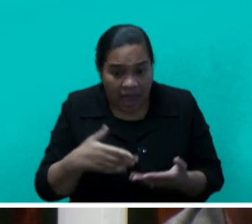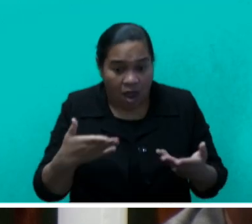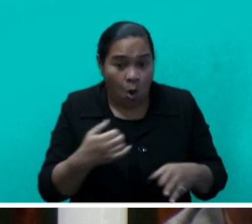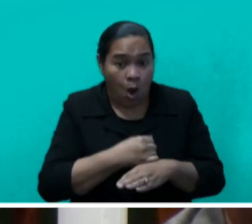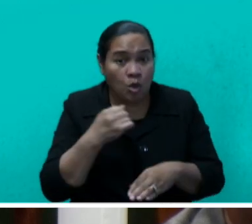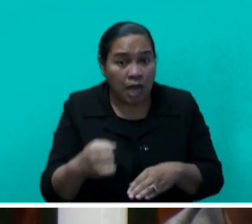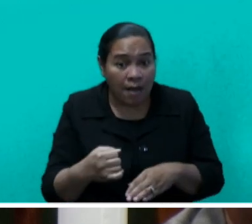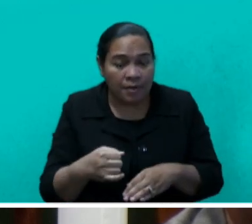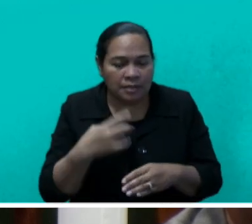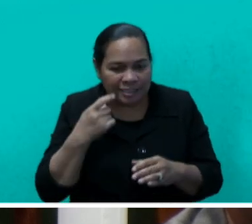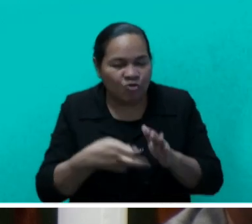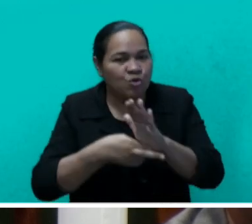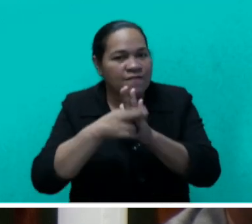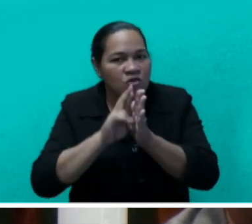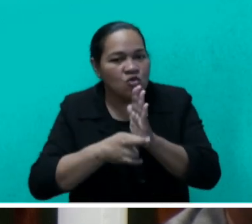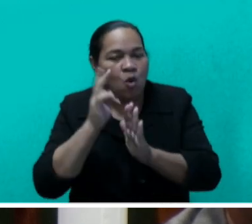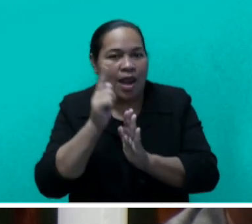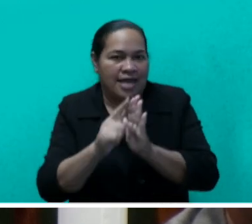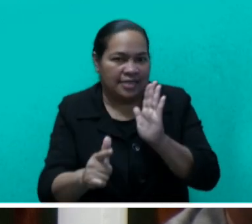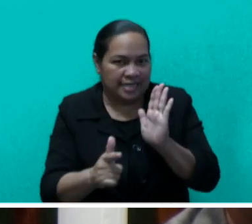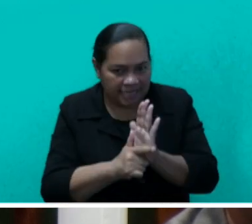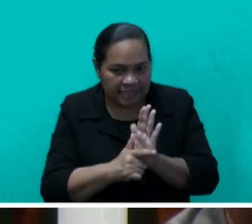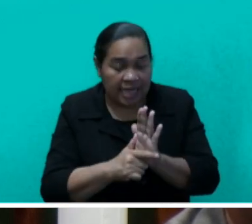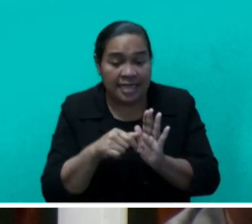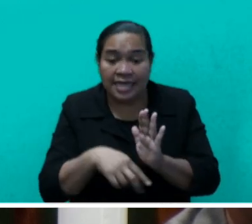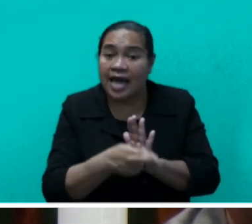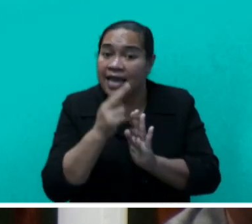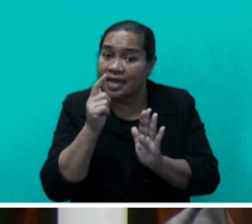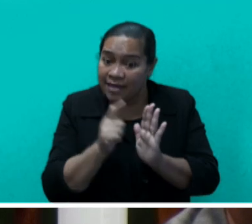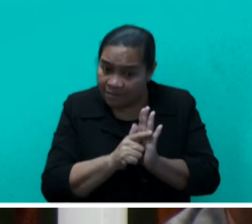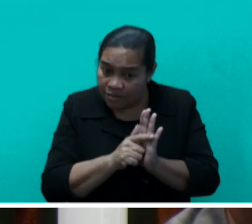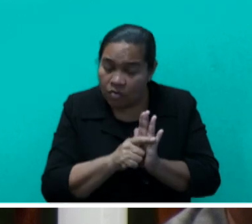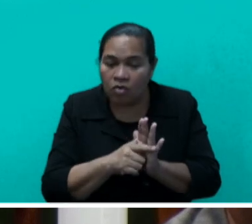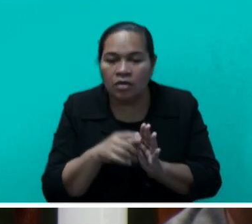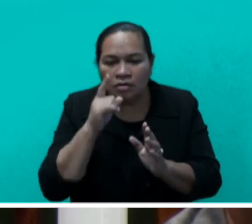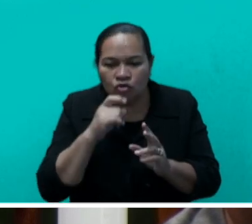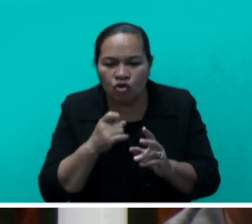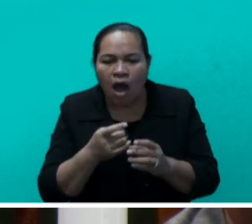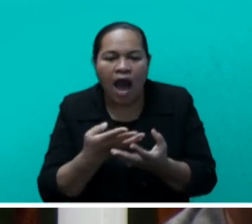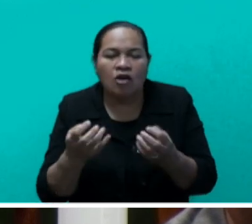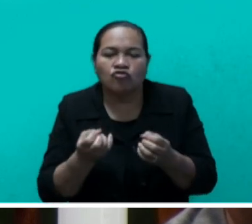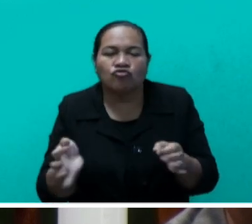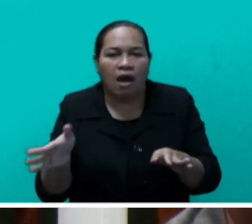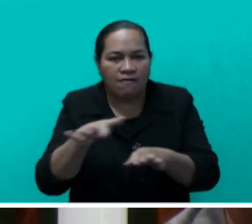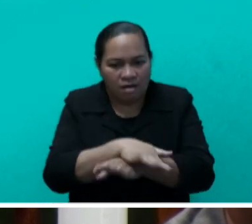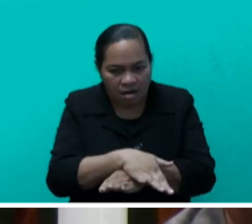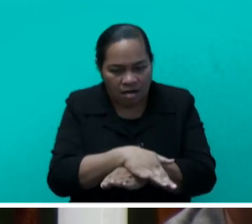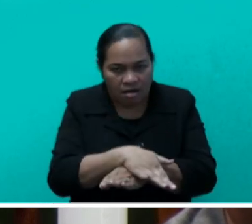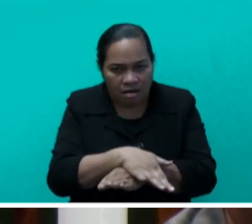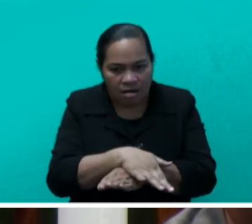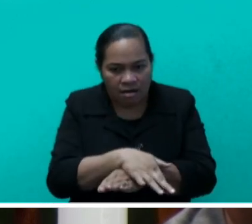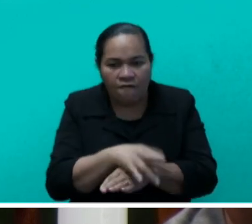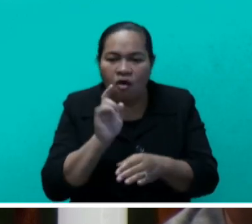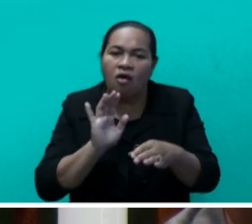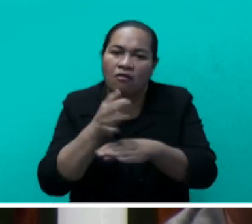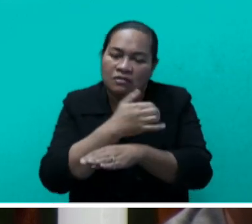a review of legislation. This review includes the extension of coverage of foreign